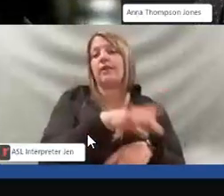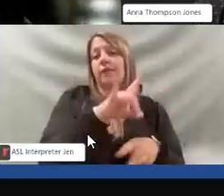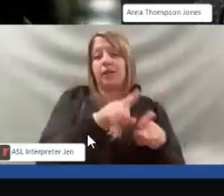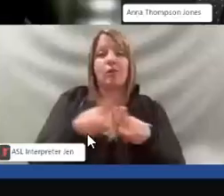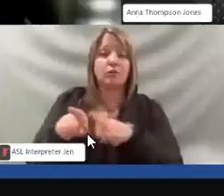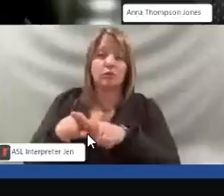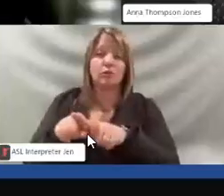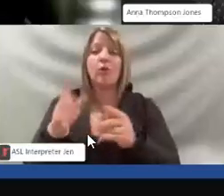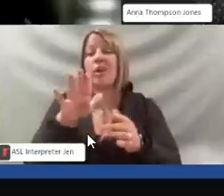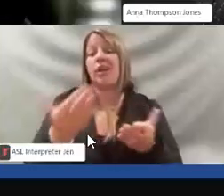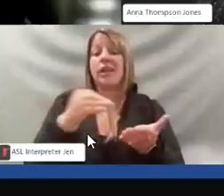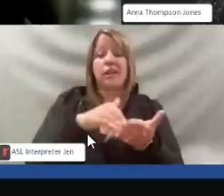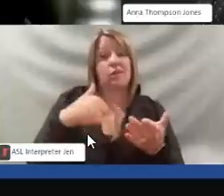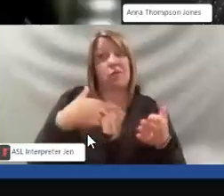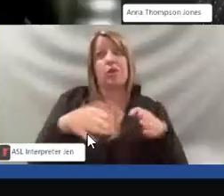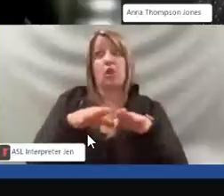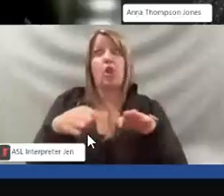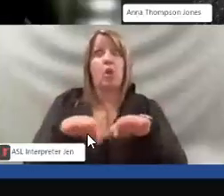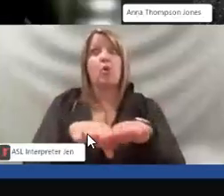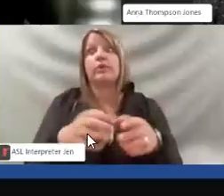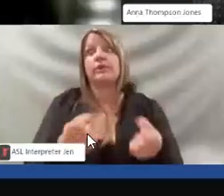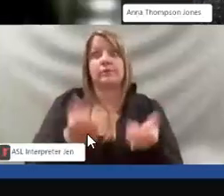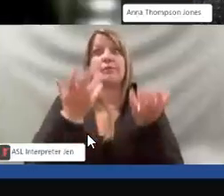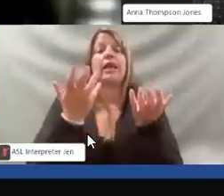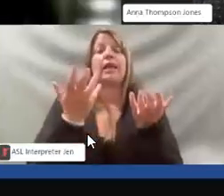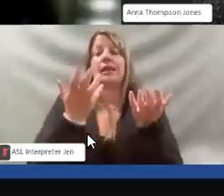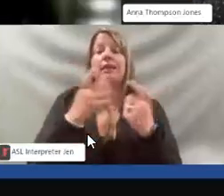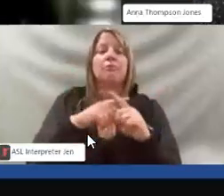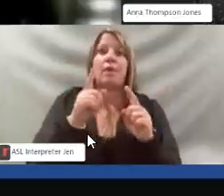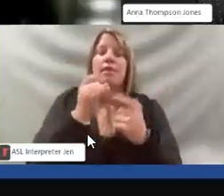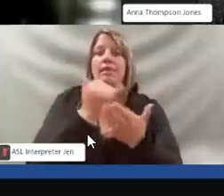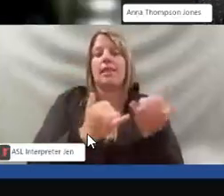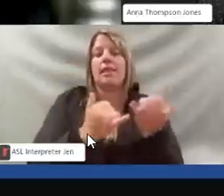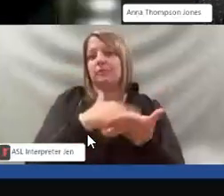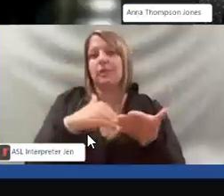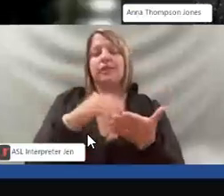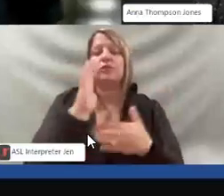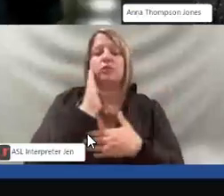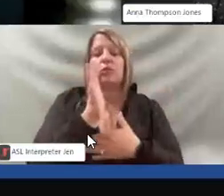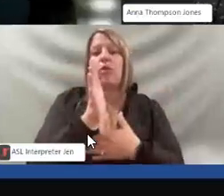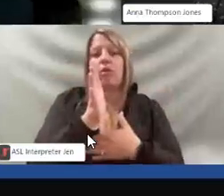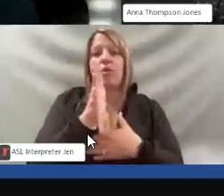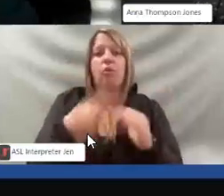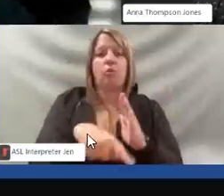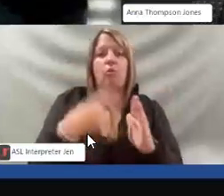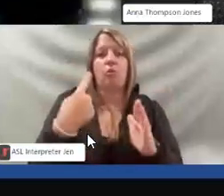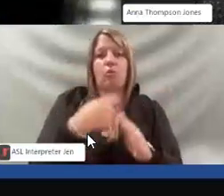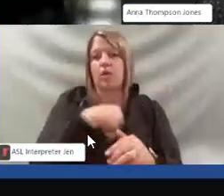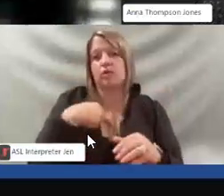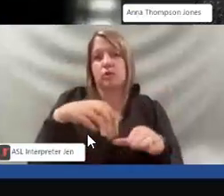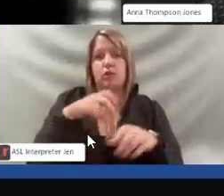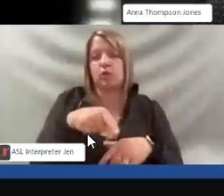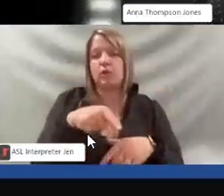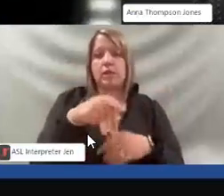So again, we've closed many of the findings, and the last piece of that it will be once we do this